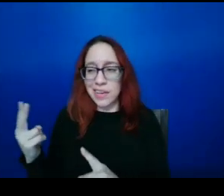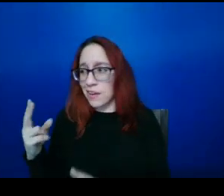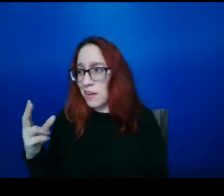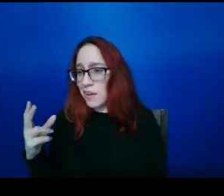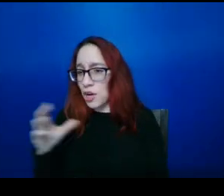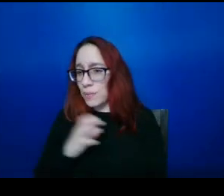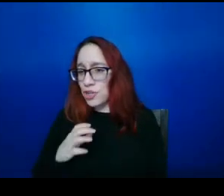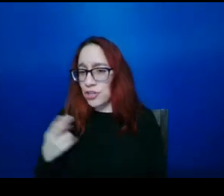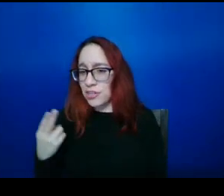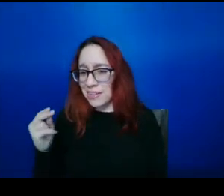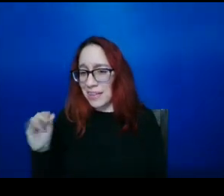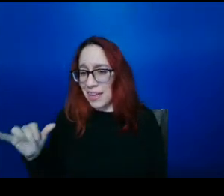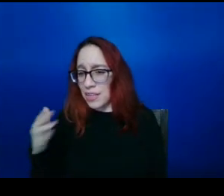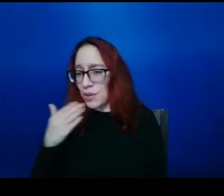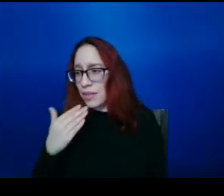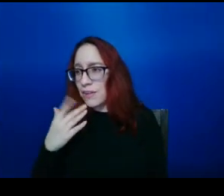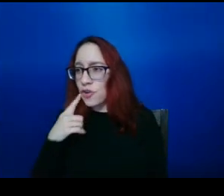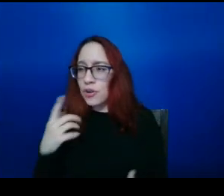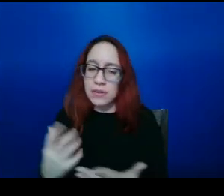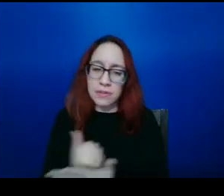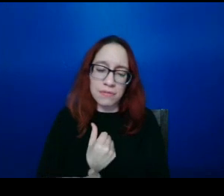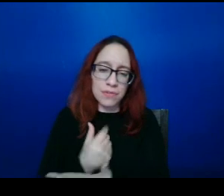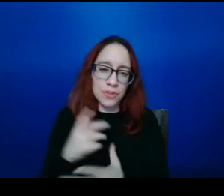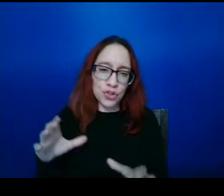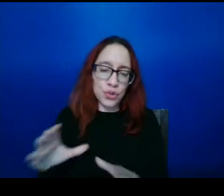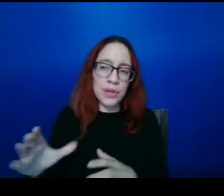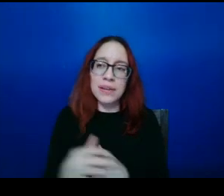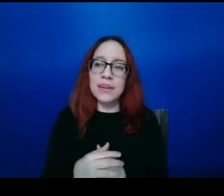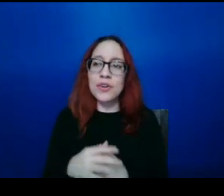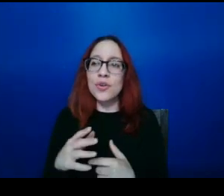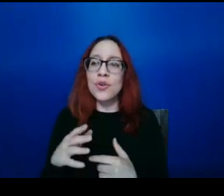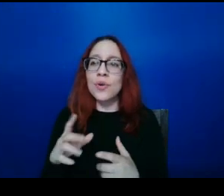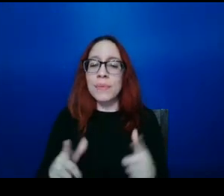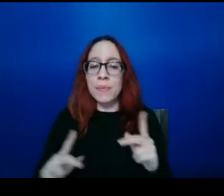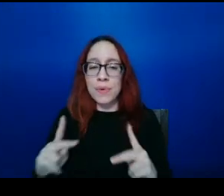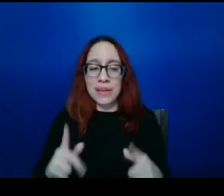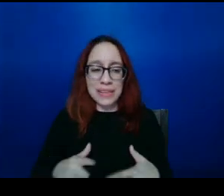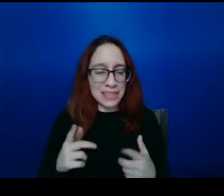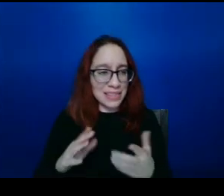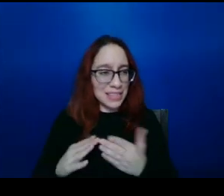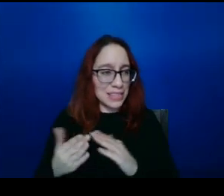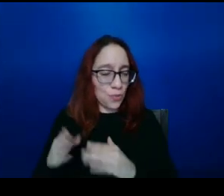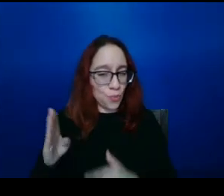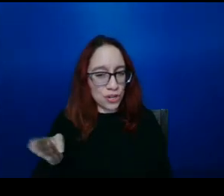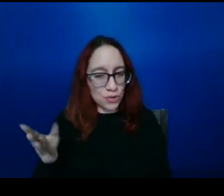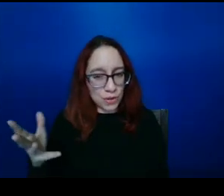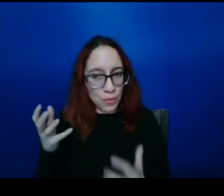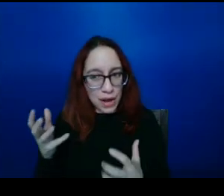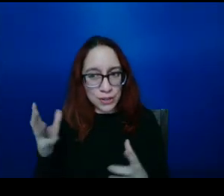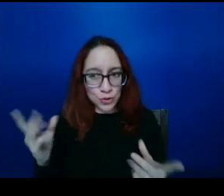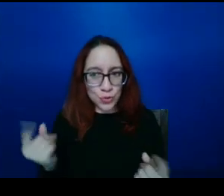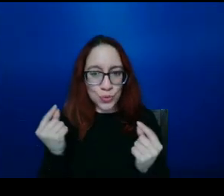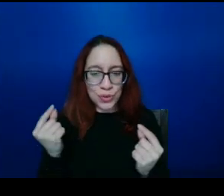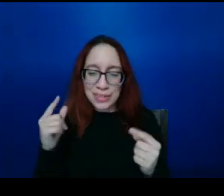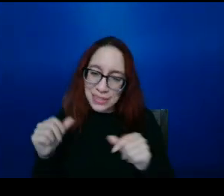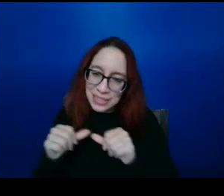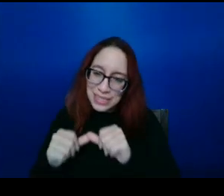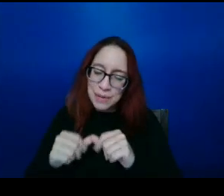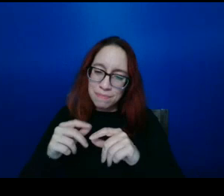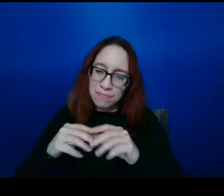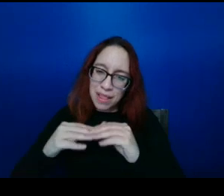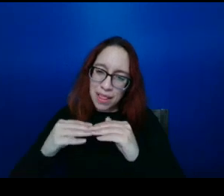and I want to commend them both for taking bold action and doing what the residents and the people of Boynton Beach really want them to do, which is to keep height low and